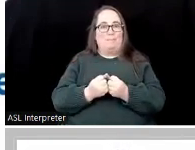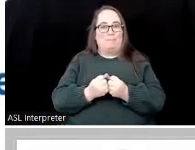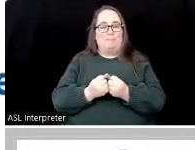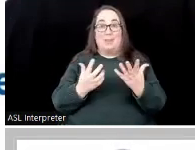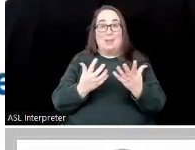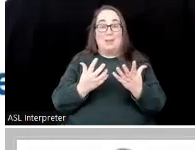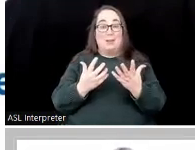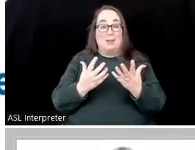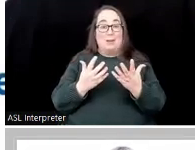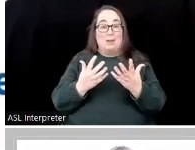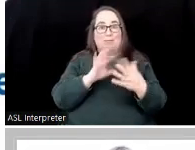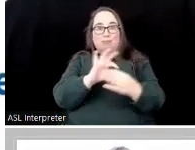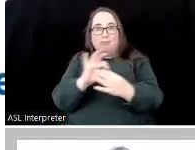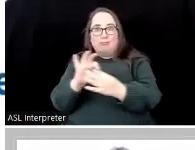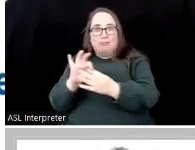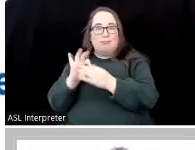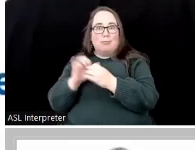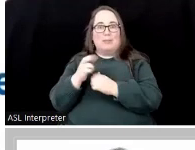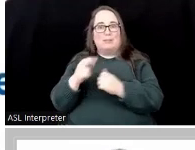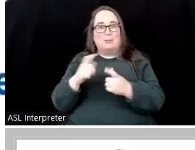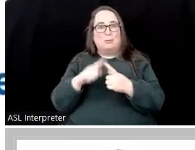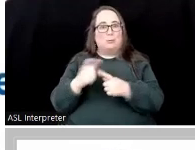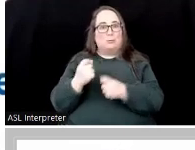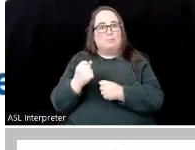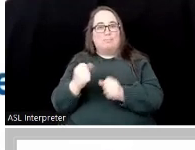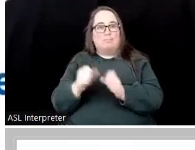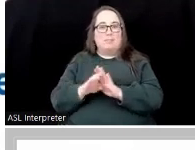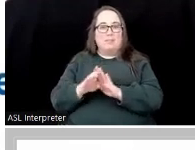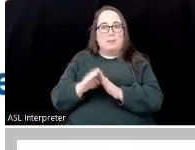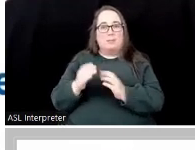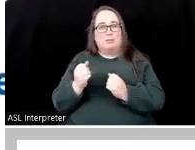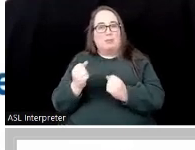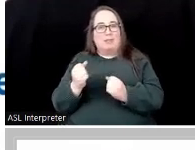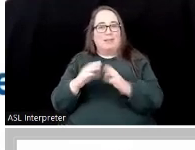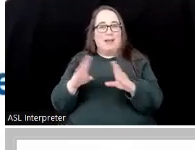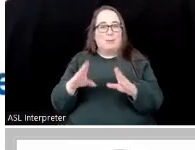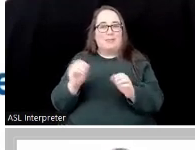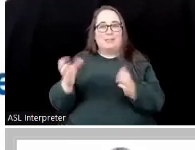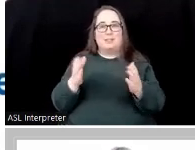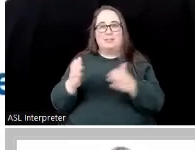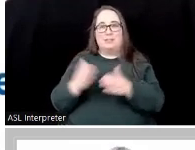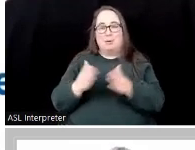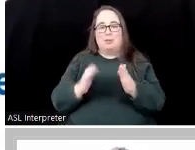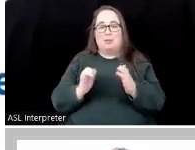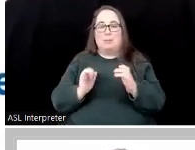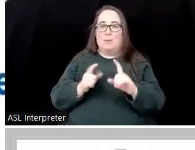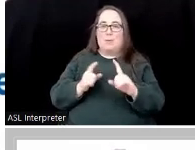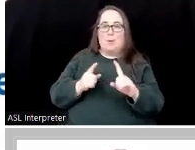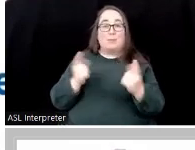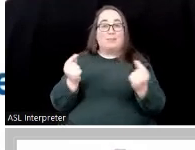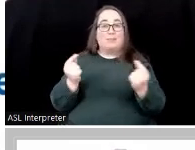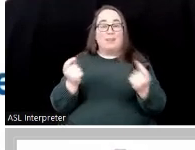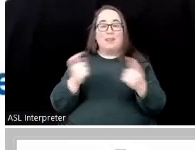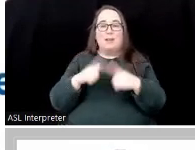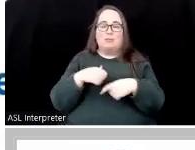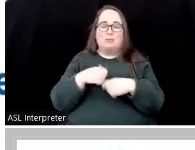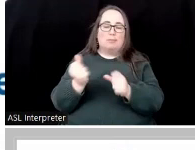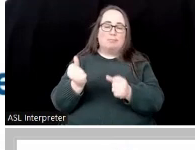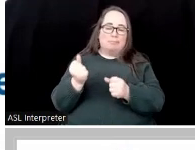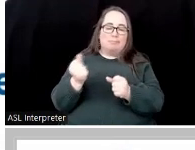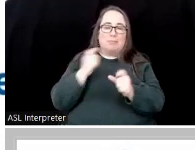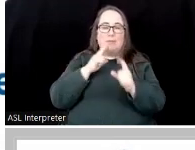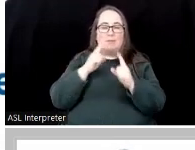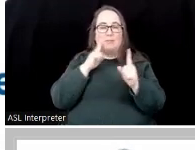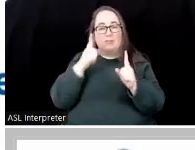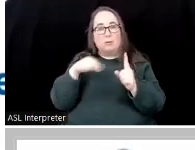to Collaboratively Develop and Strengthen Housing and Services Partnerships. Our goal is to create a robust dialogue for